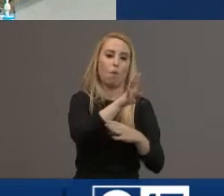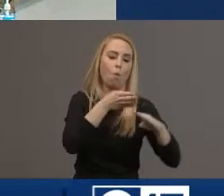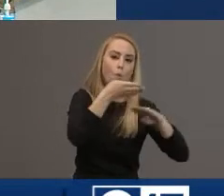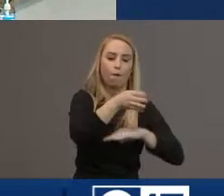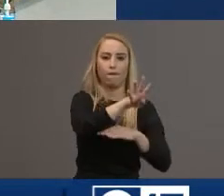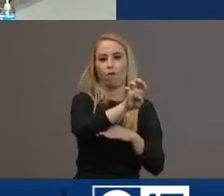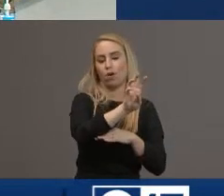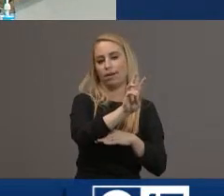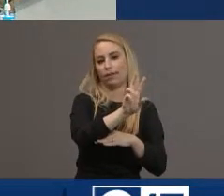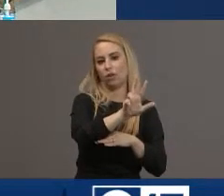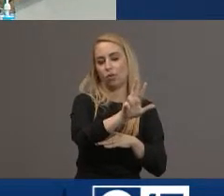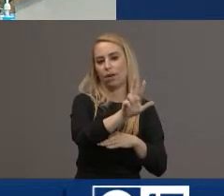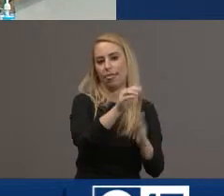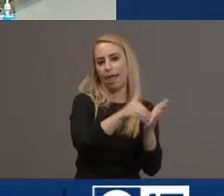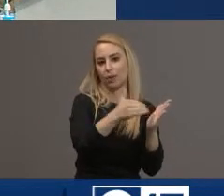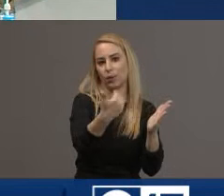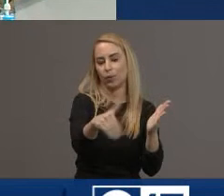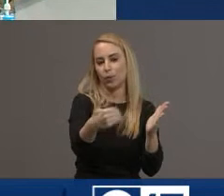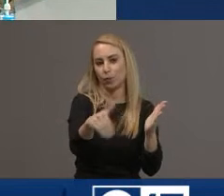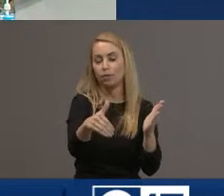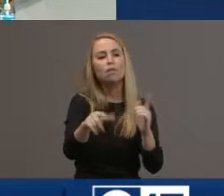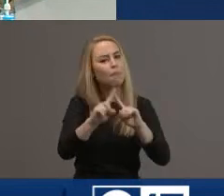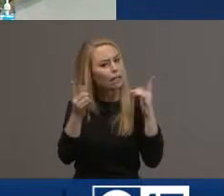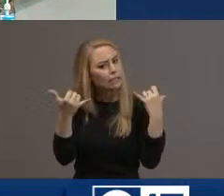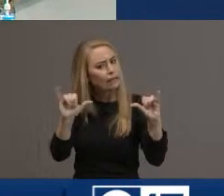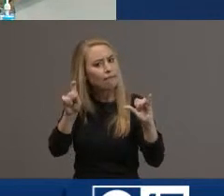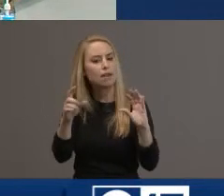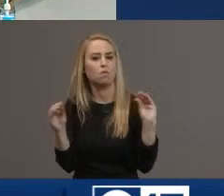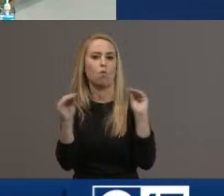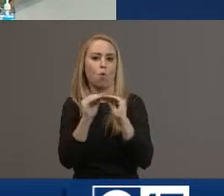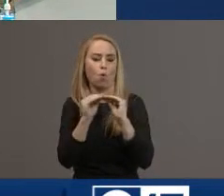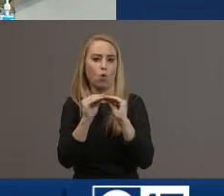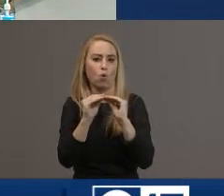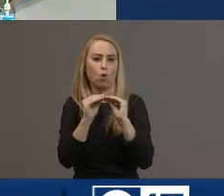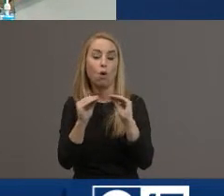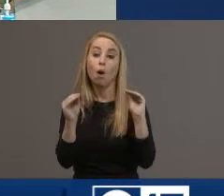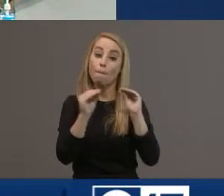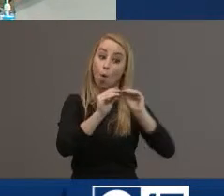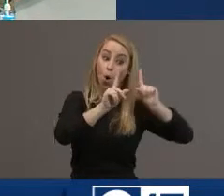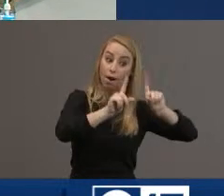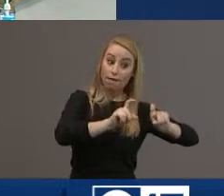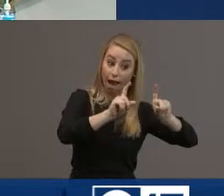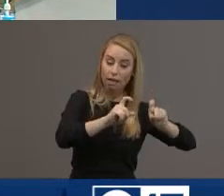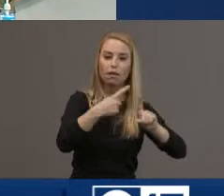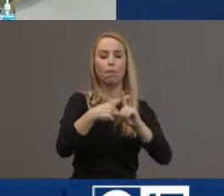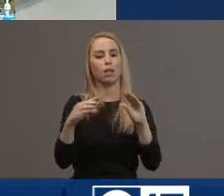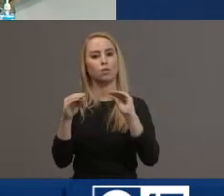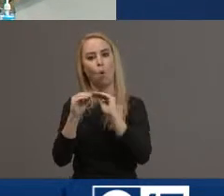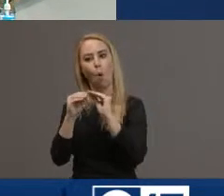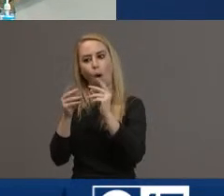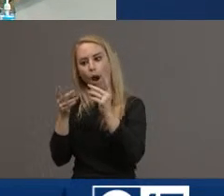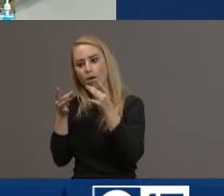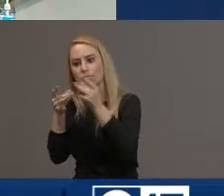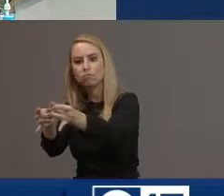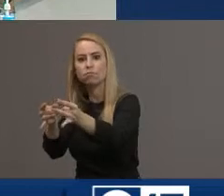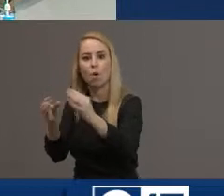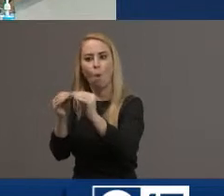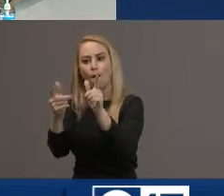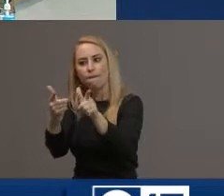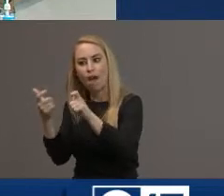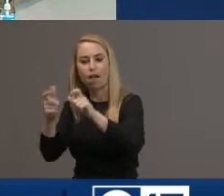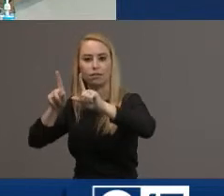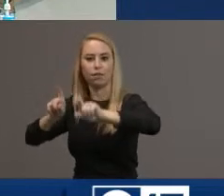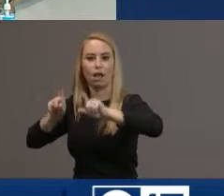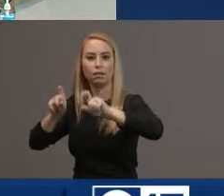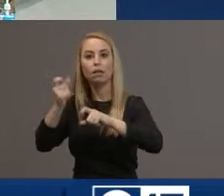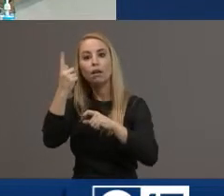463,000. We need more tests, and we need more efficiency around the tests. No one